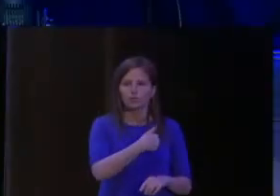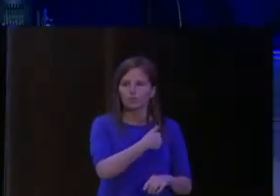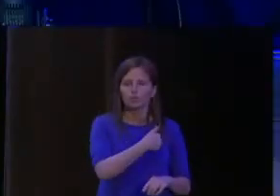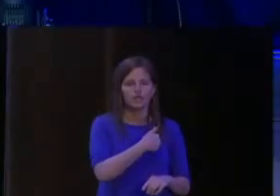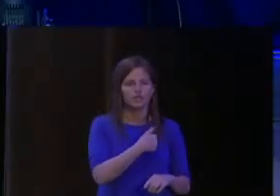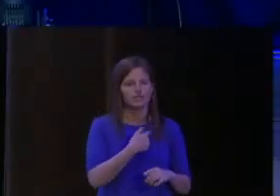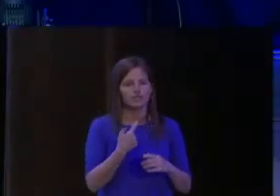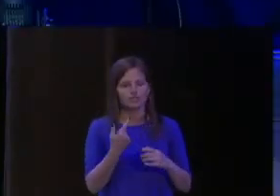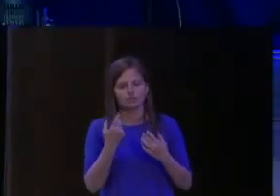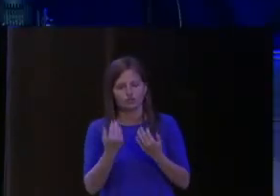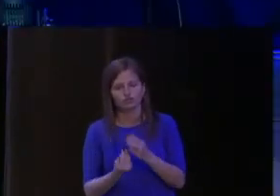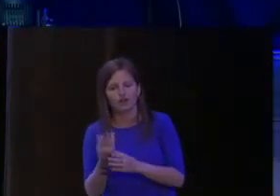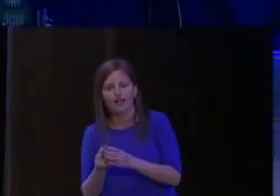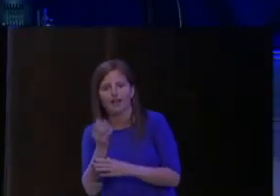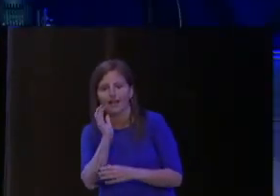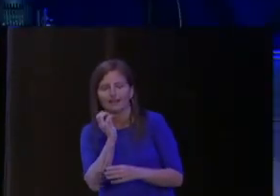Grass is singing songs.